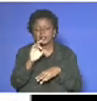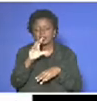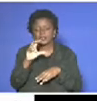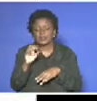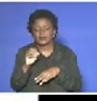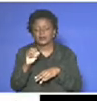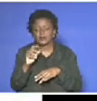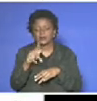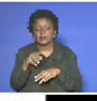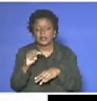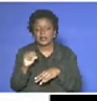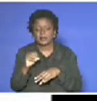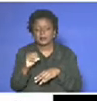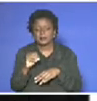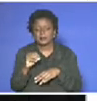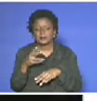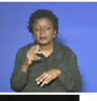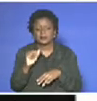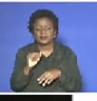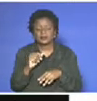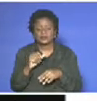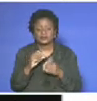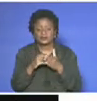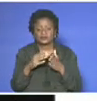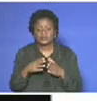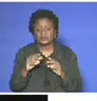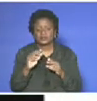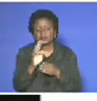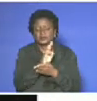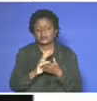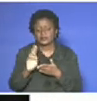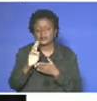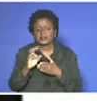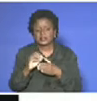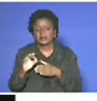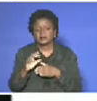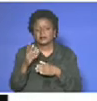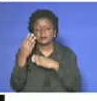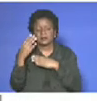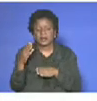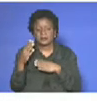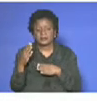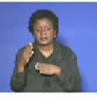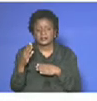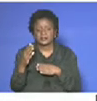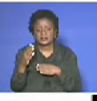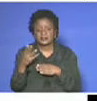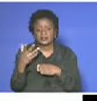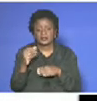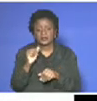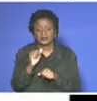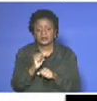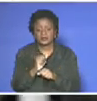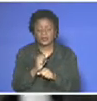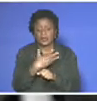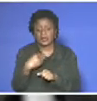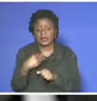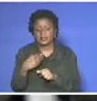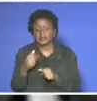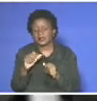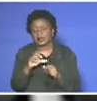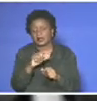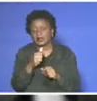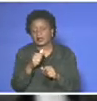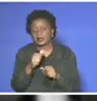University of the Bahamas, in conjunction with the Alpha Phi Alpha Fraternity Incorporated, Phi Mu, and Iota Epsilon Lambda chapters,